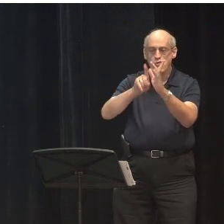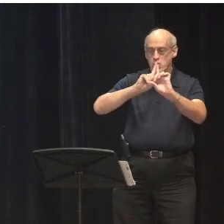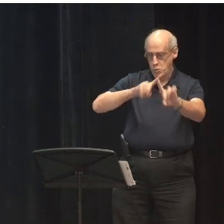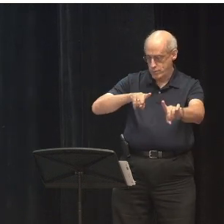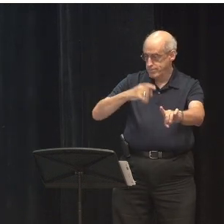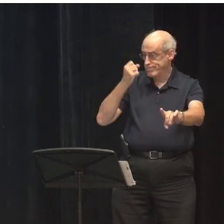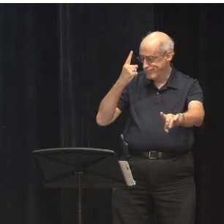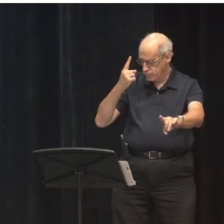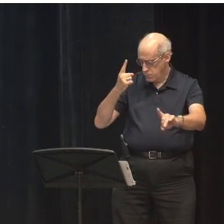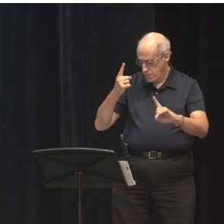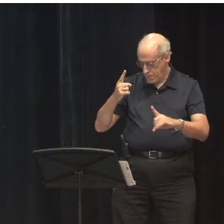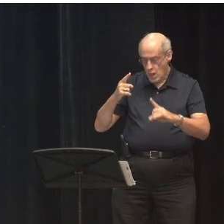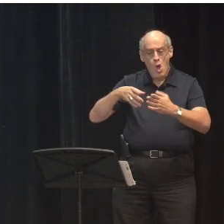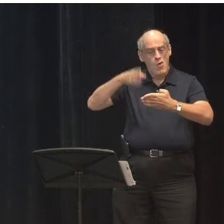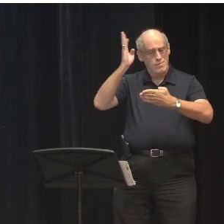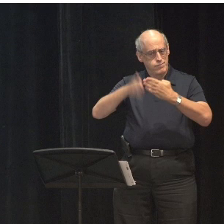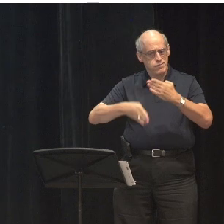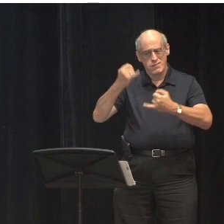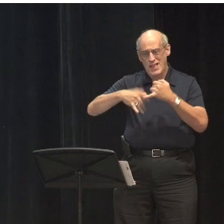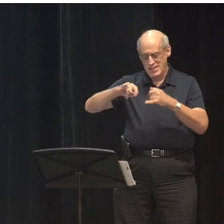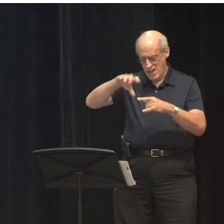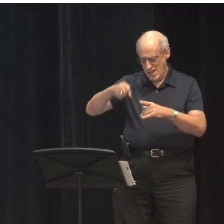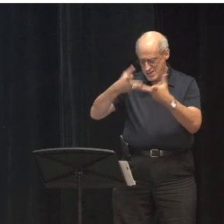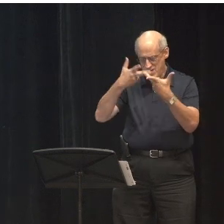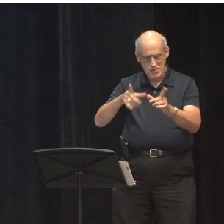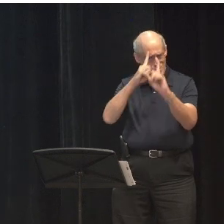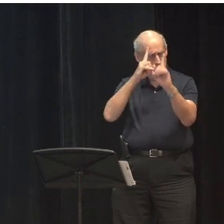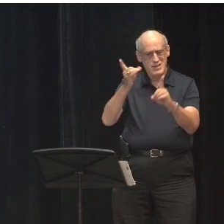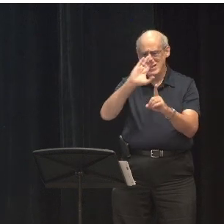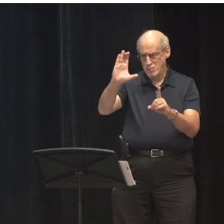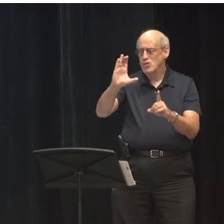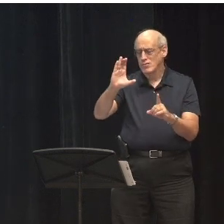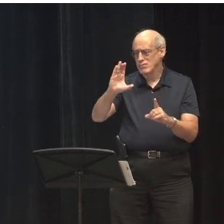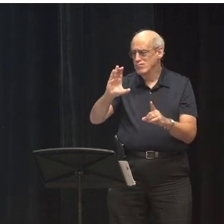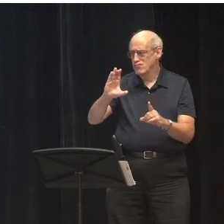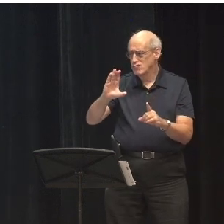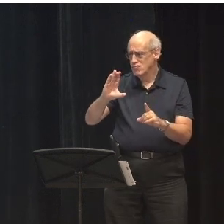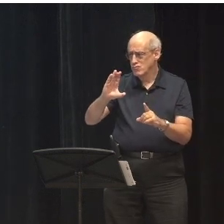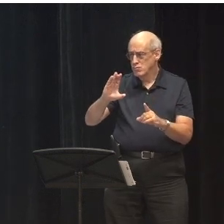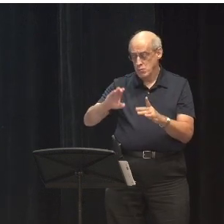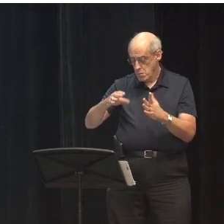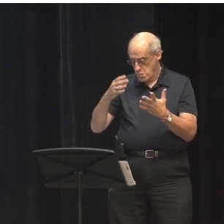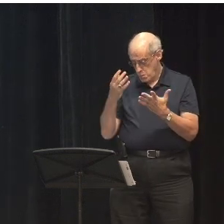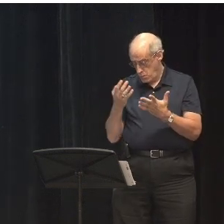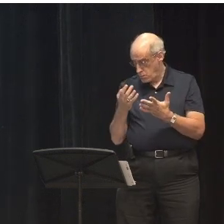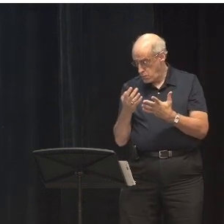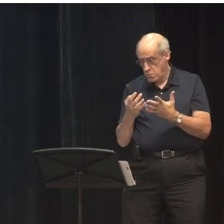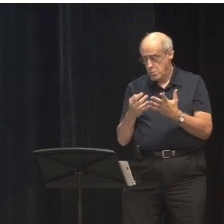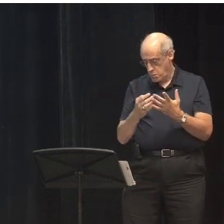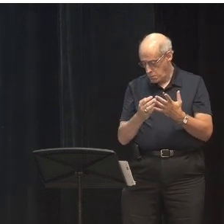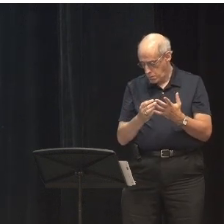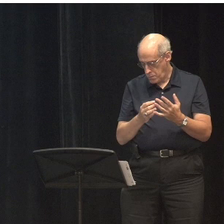intention to complete the FEIS in December of 2024. The final